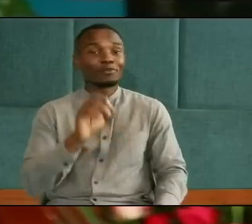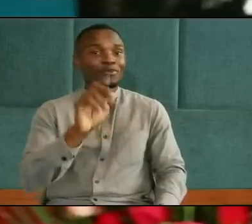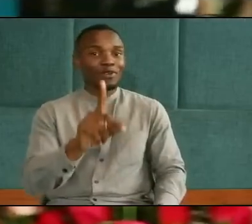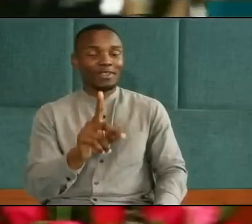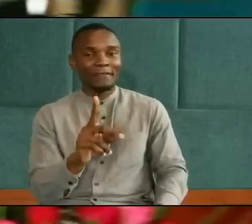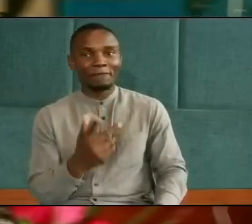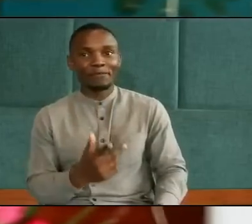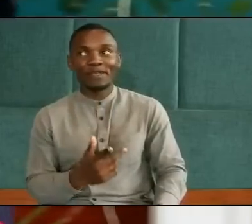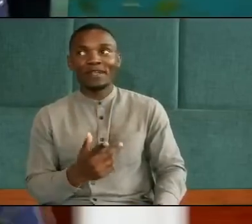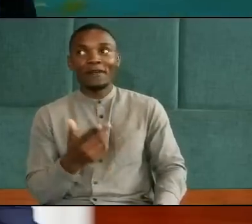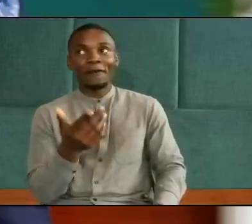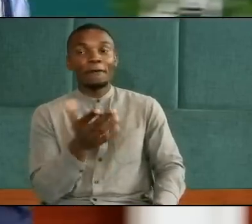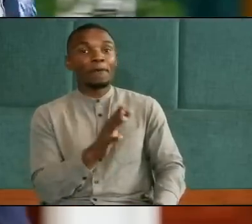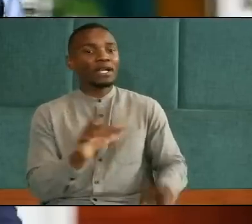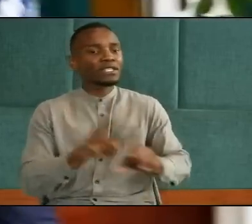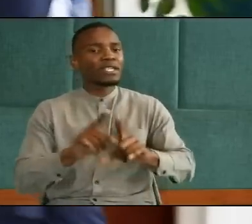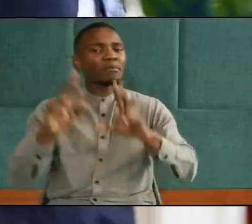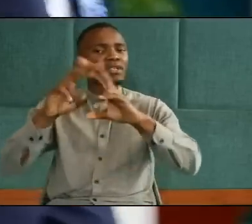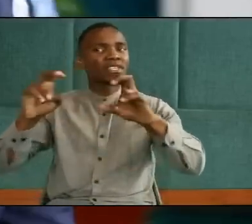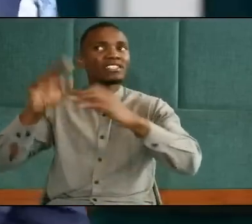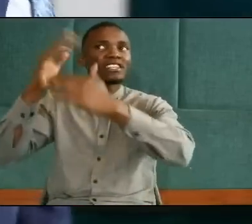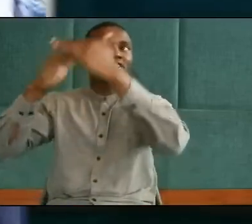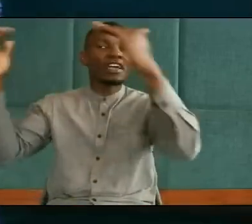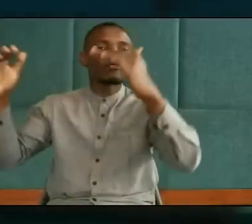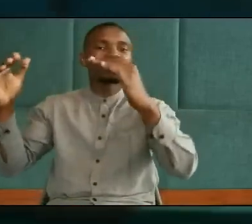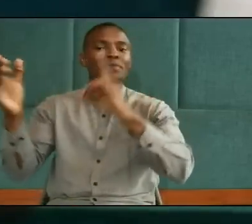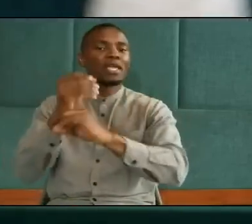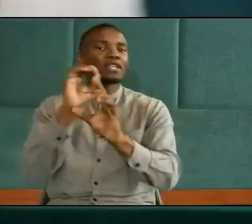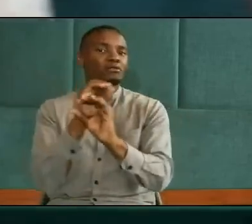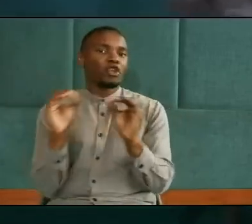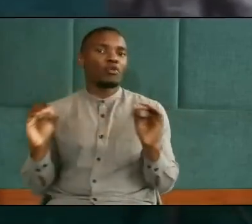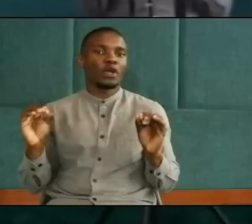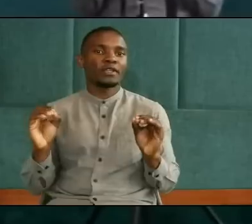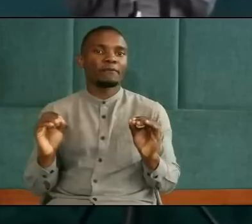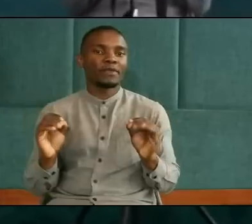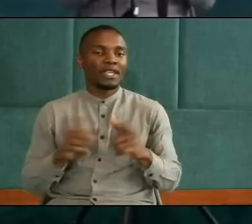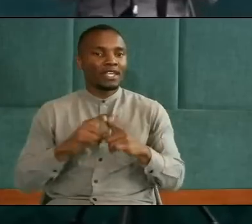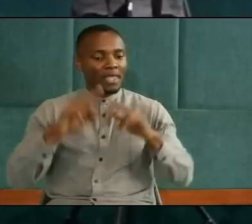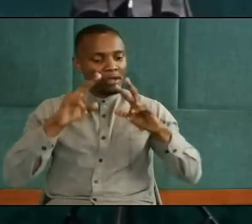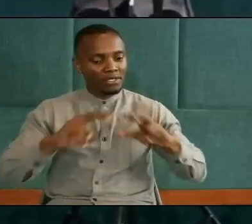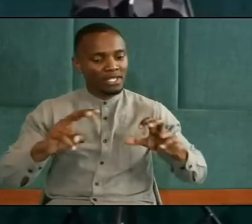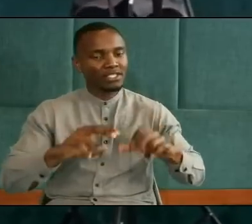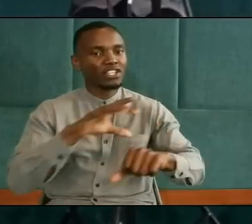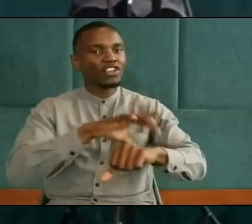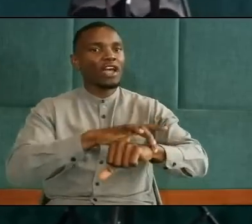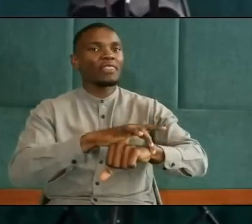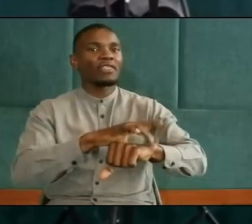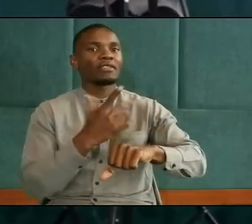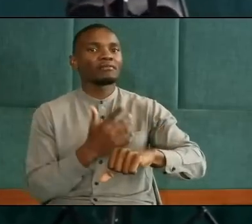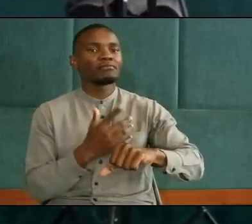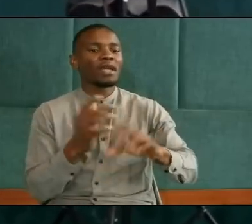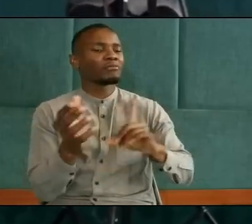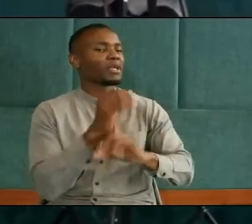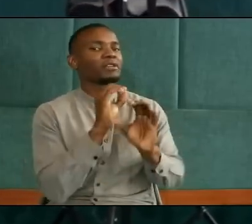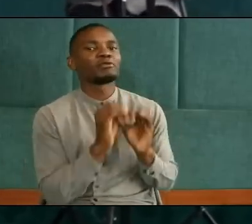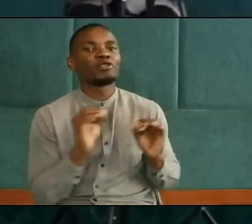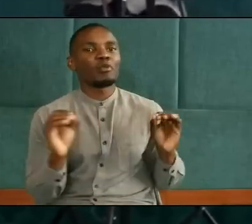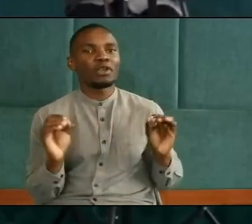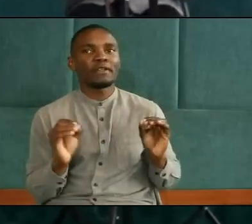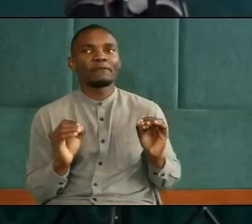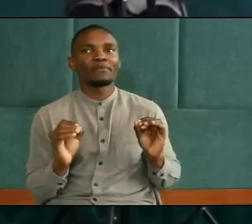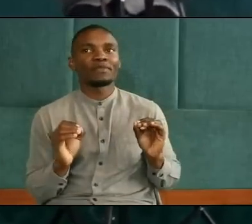Okay. So they search heaven, couldn't find anybody. They search earth, couldn't find